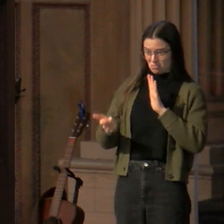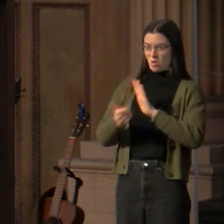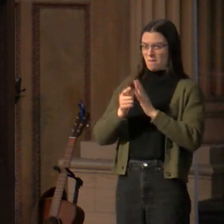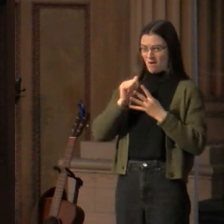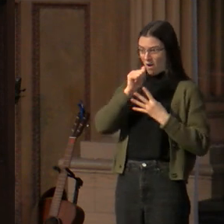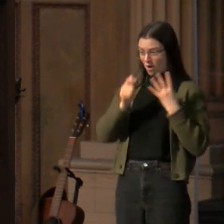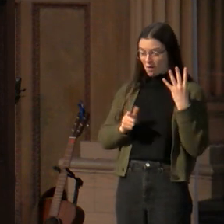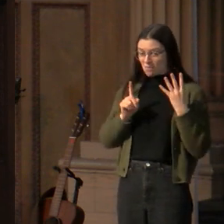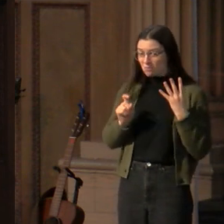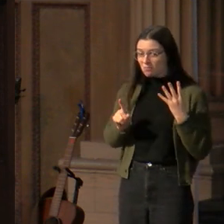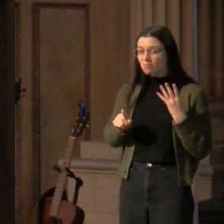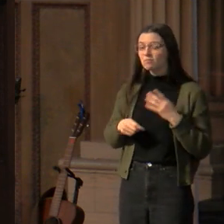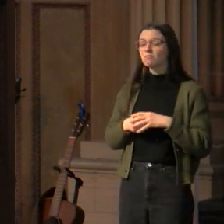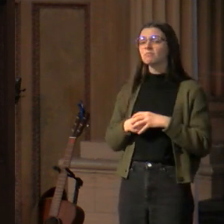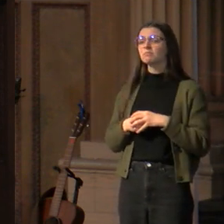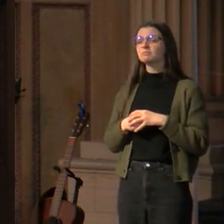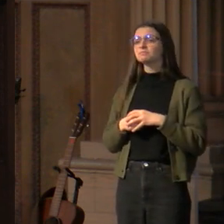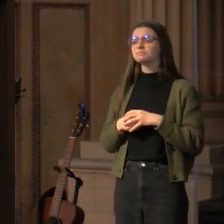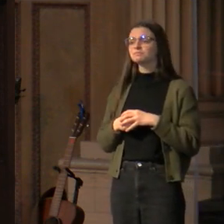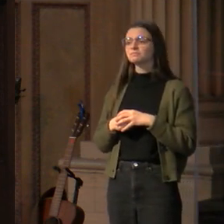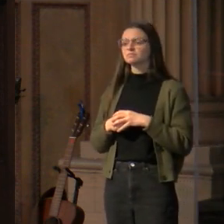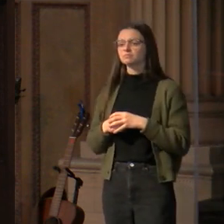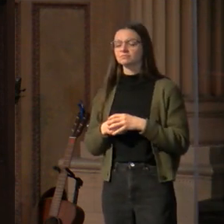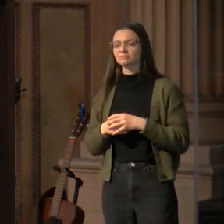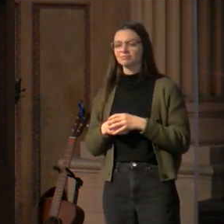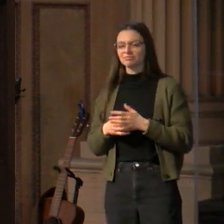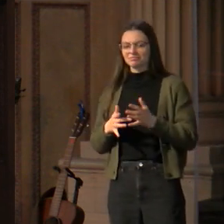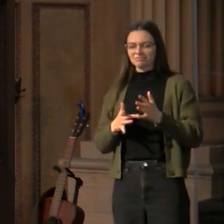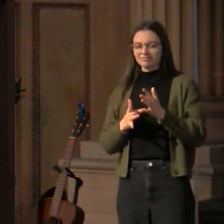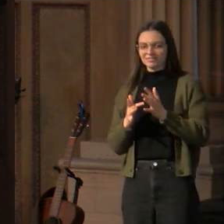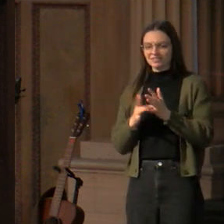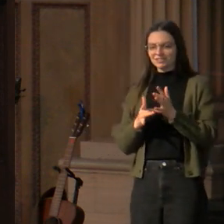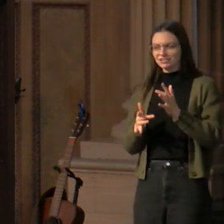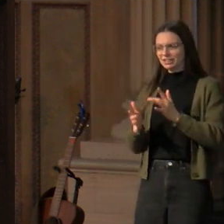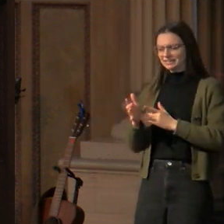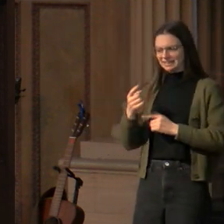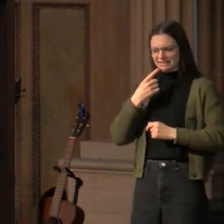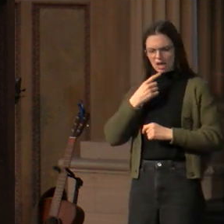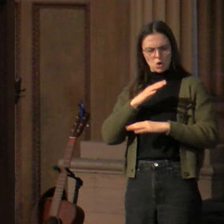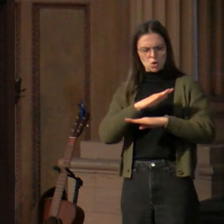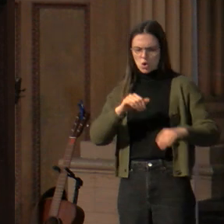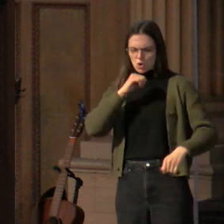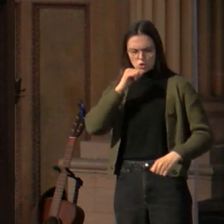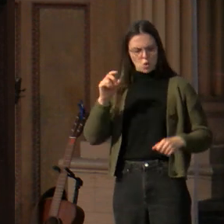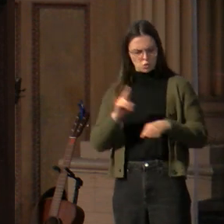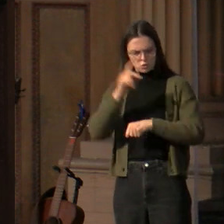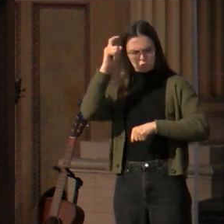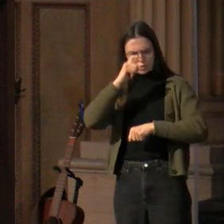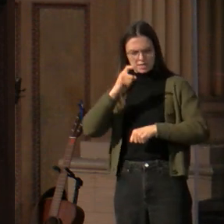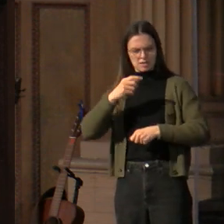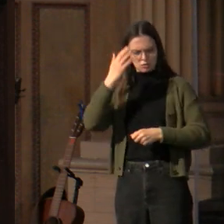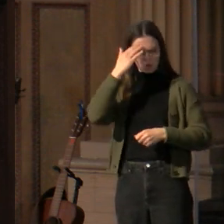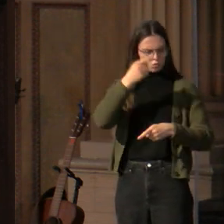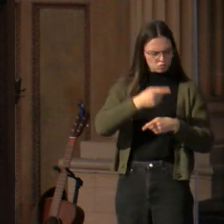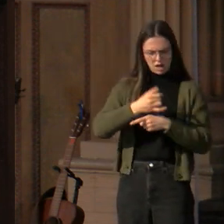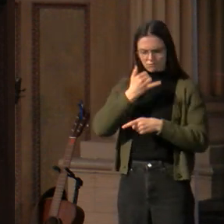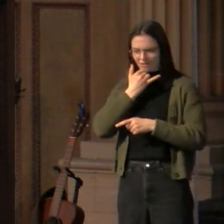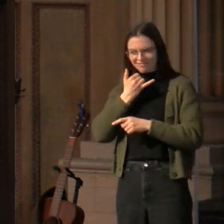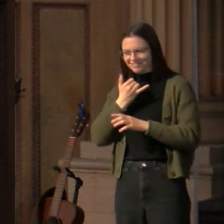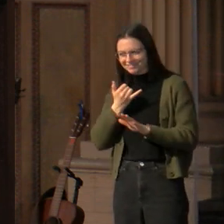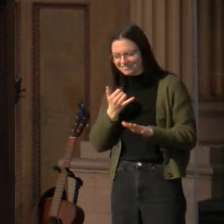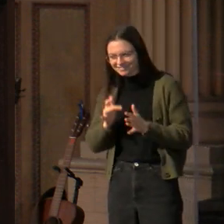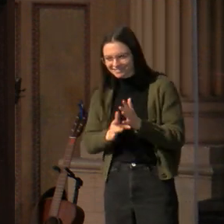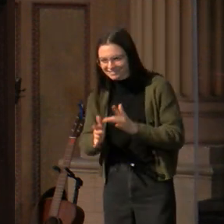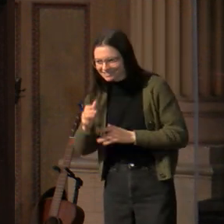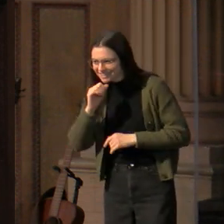know first of all that he can't be calling us not to discern between right and wrong, because those calls are all over the scripture. There'd be no ten